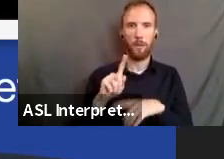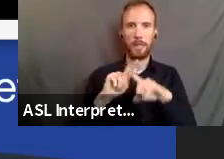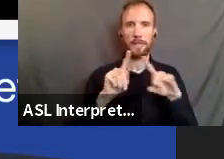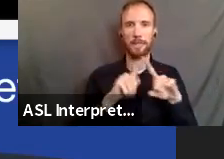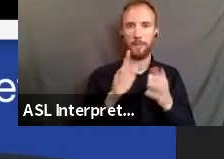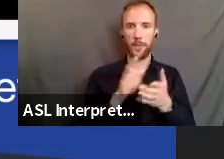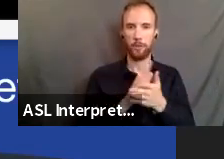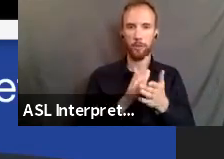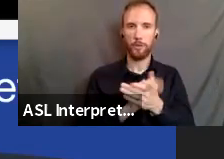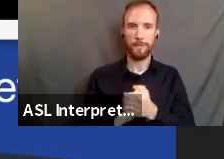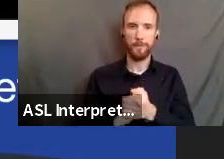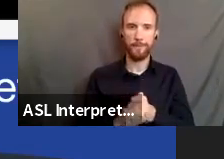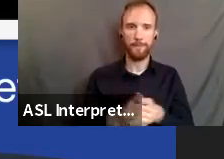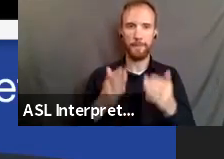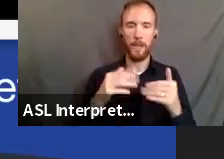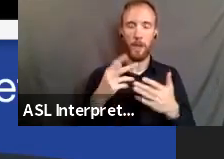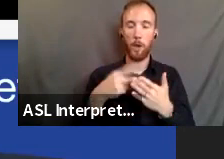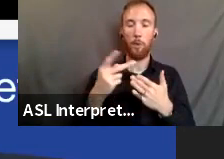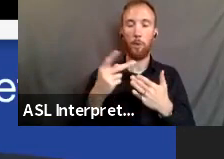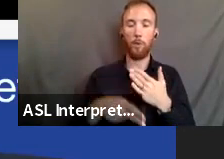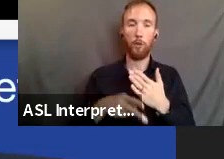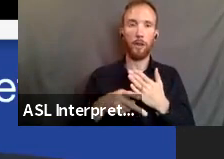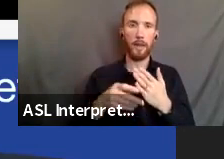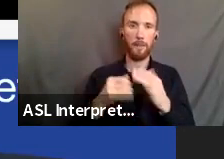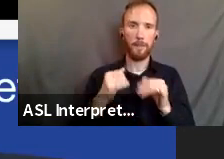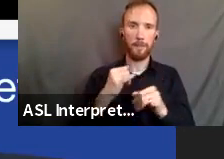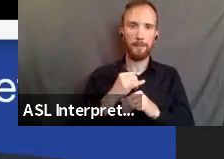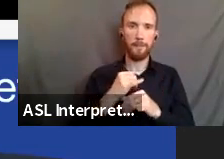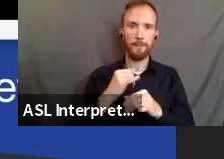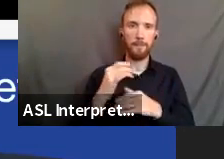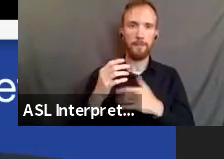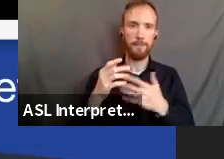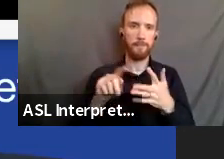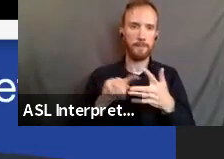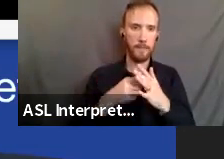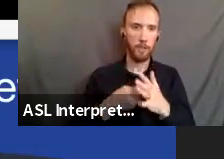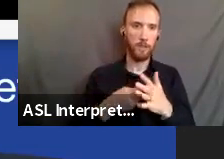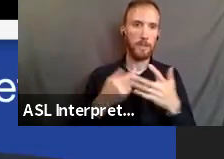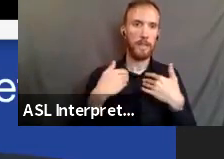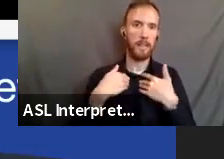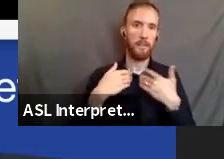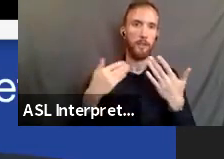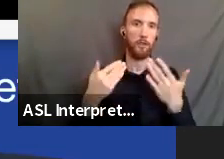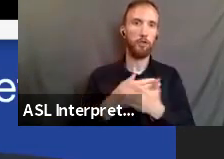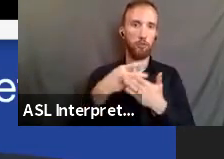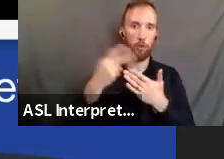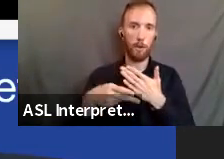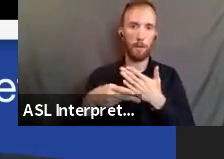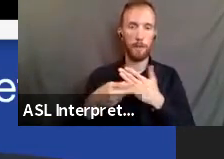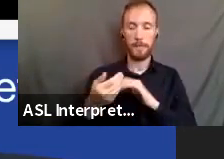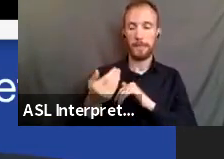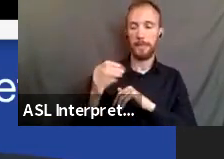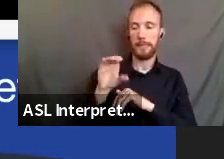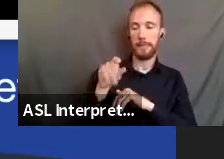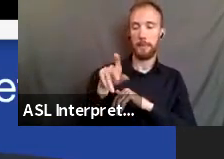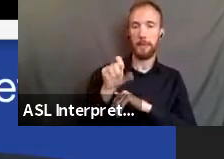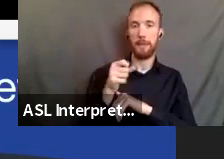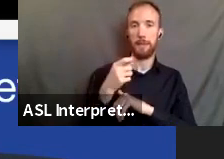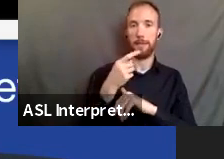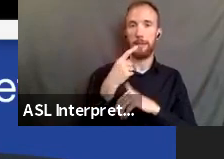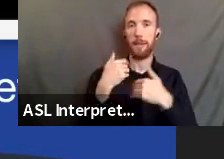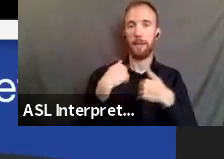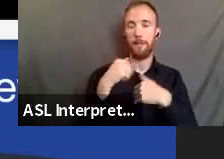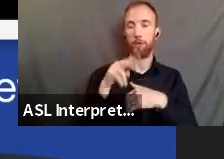programmatic initiatives include space for new high quality academic programs like earlier this year when cps announced that 22 schools would